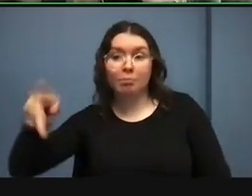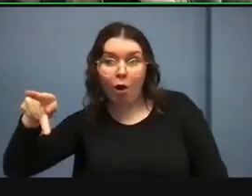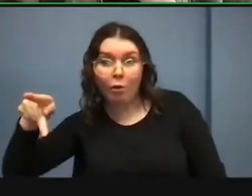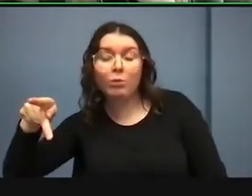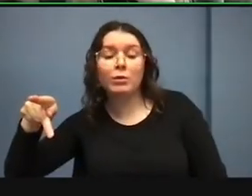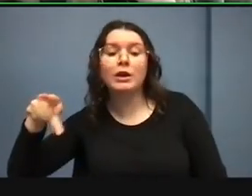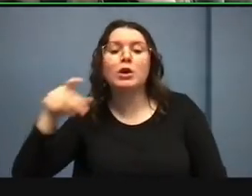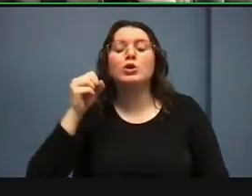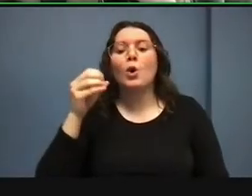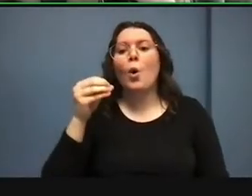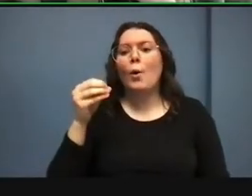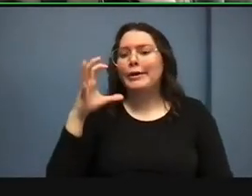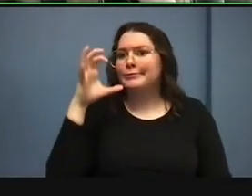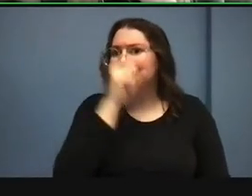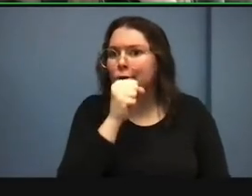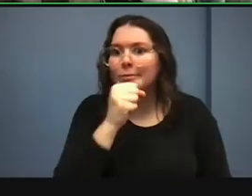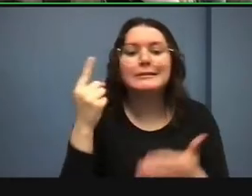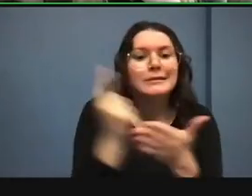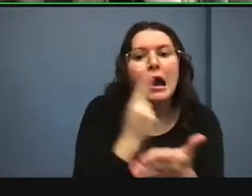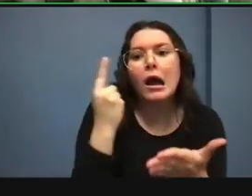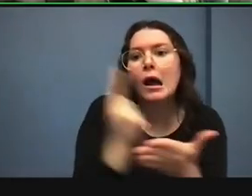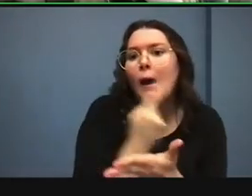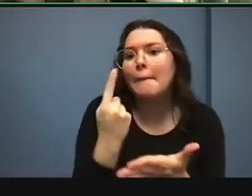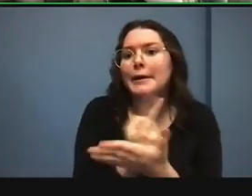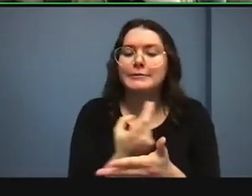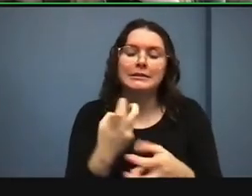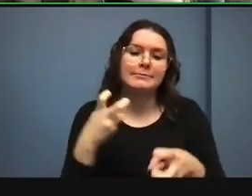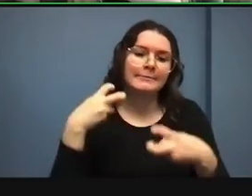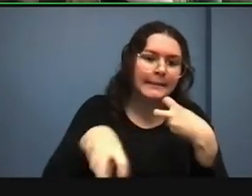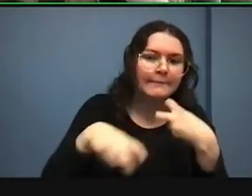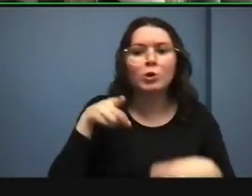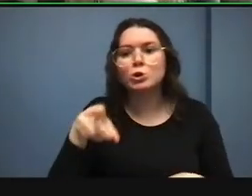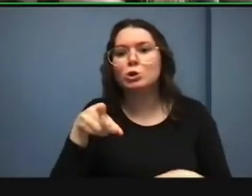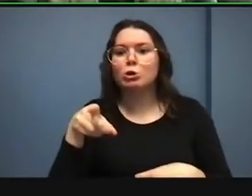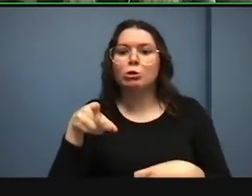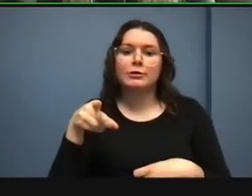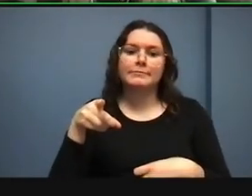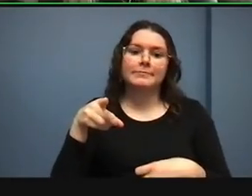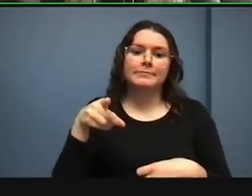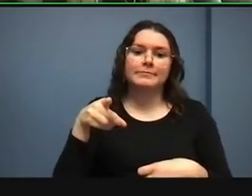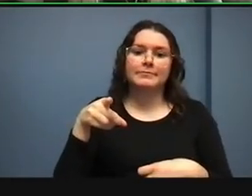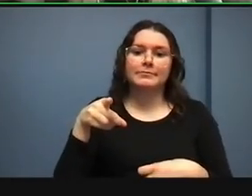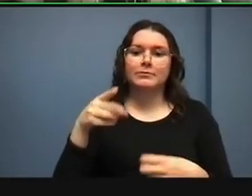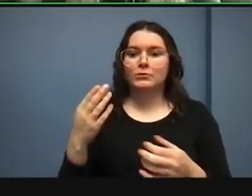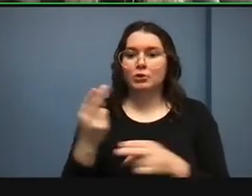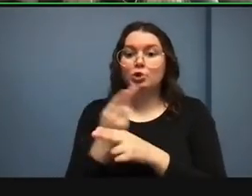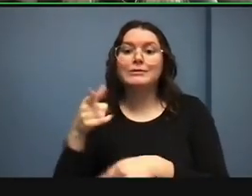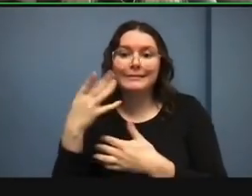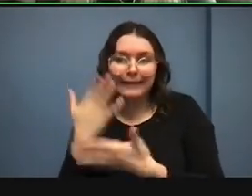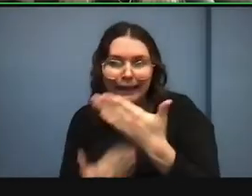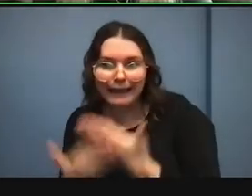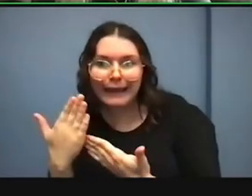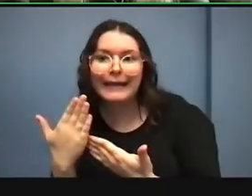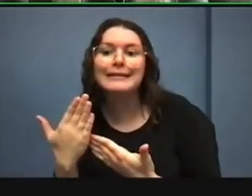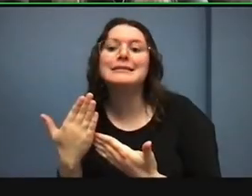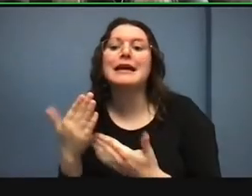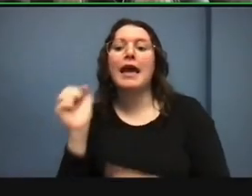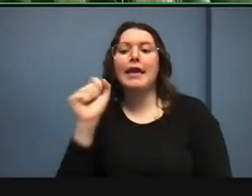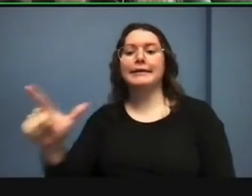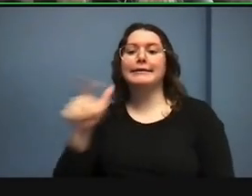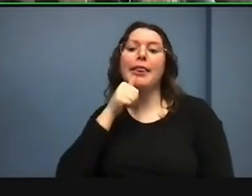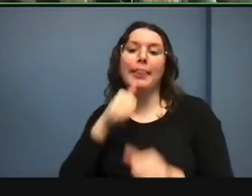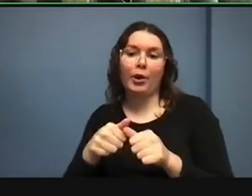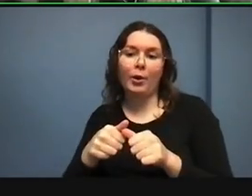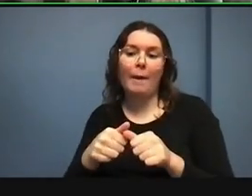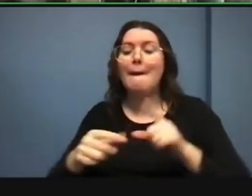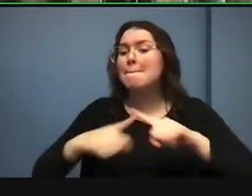going to assume that sometimes it's difficult for him to produce manually with his hands a ASL letter,